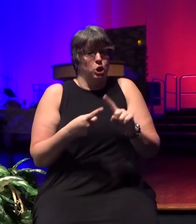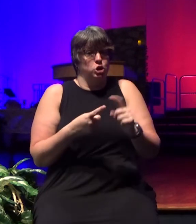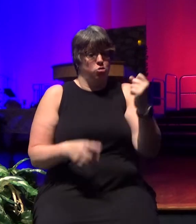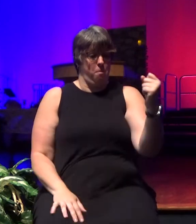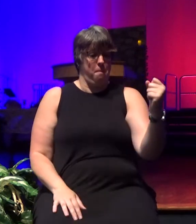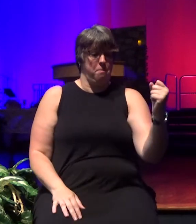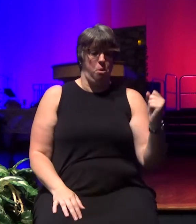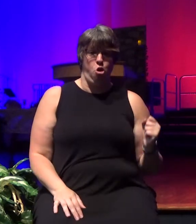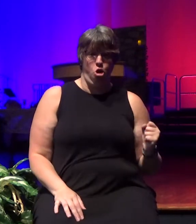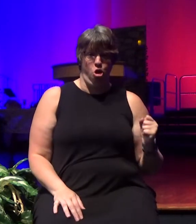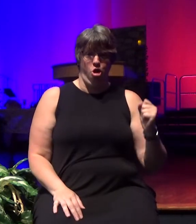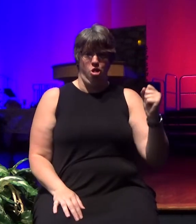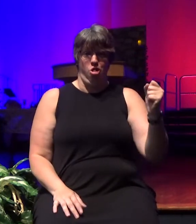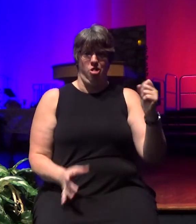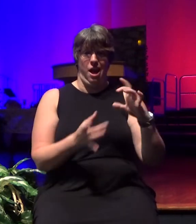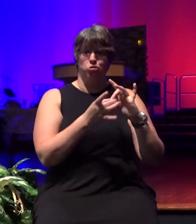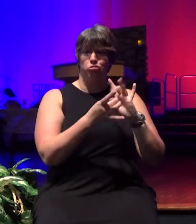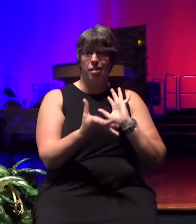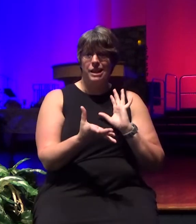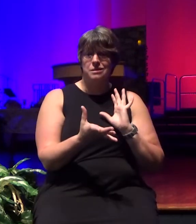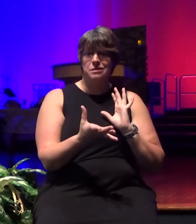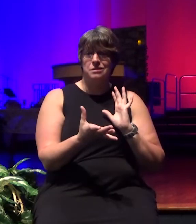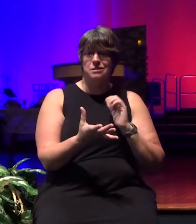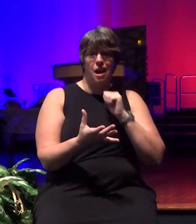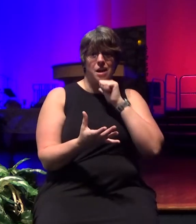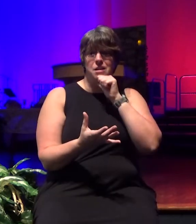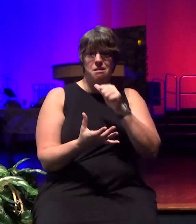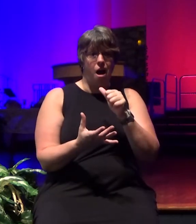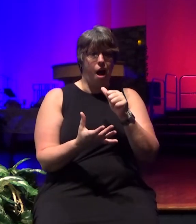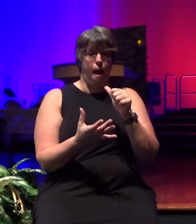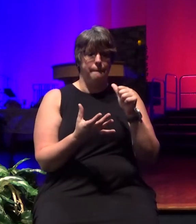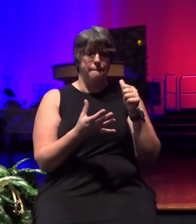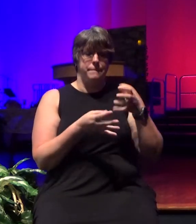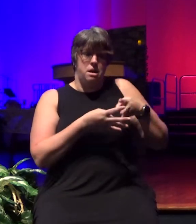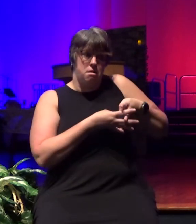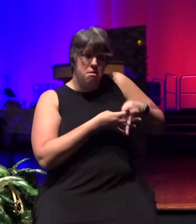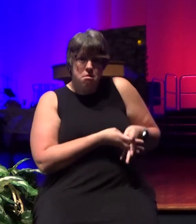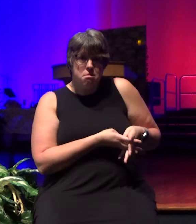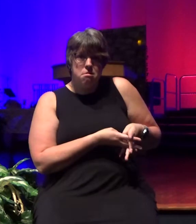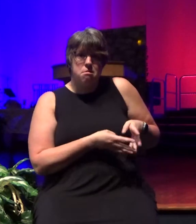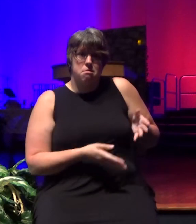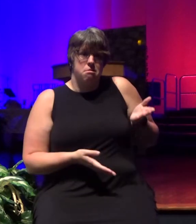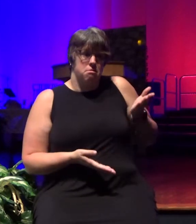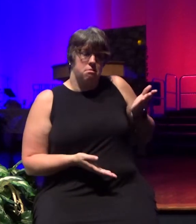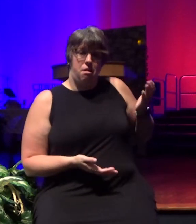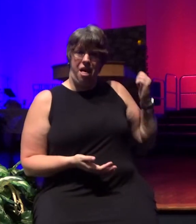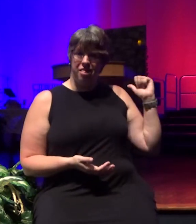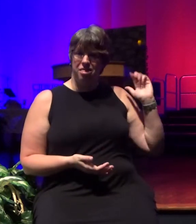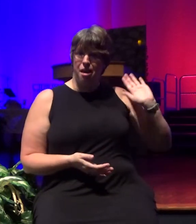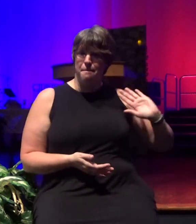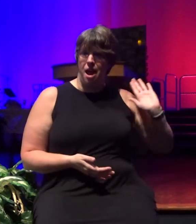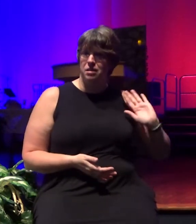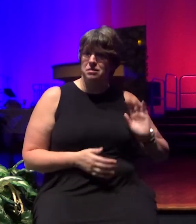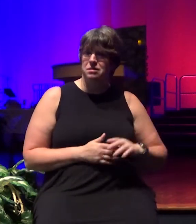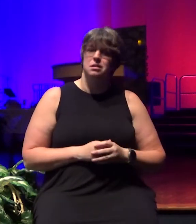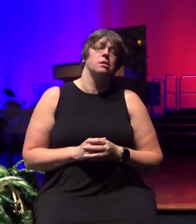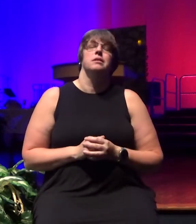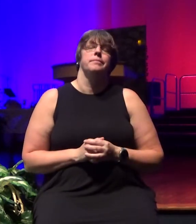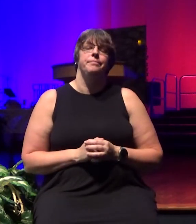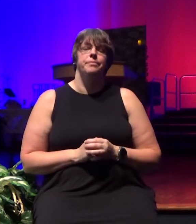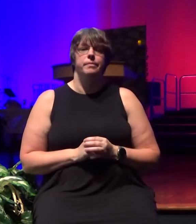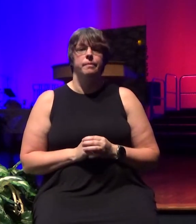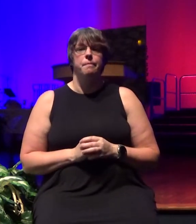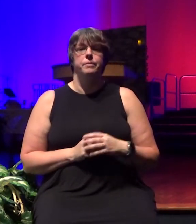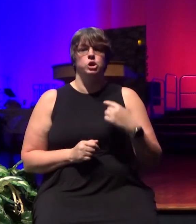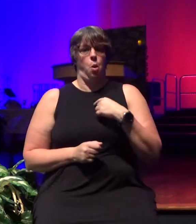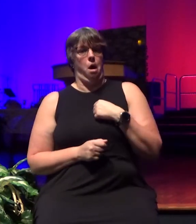and not be chained to that. One of the most significant areas to look at in that regard is our sense of